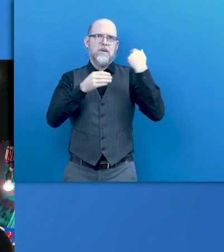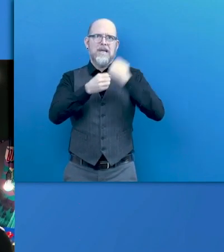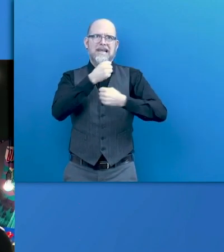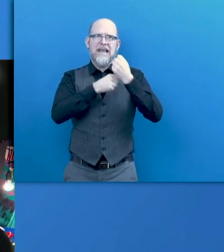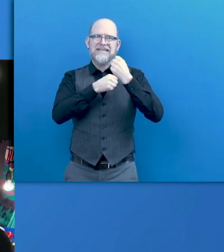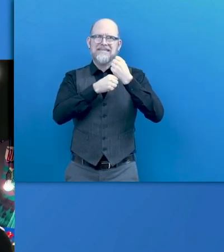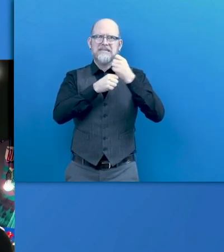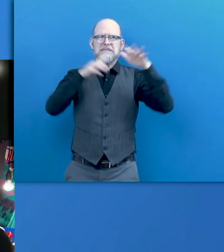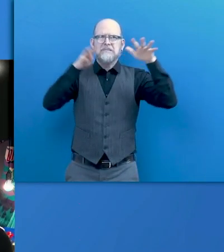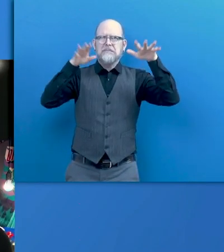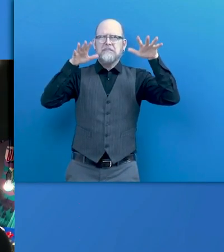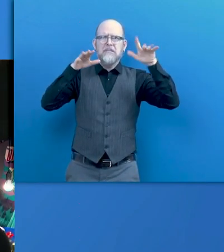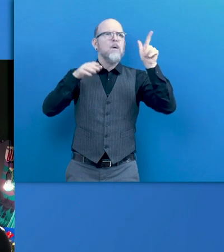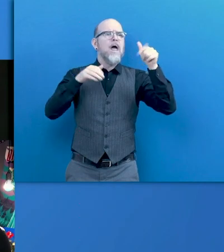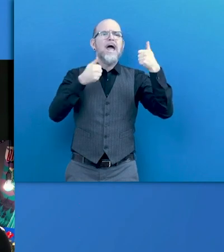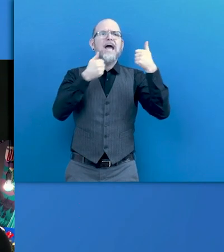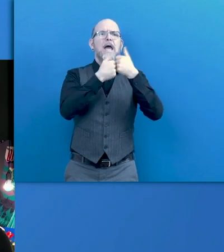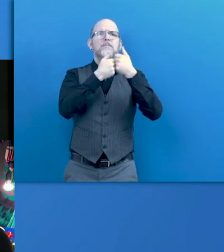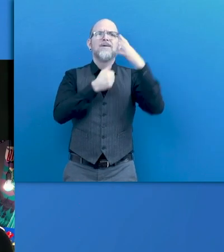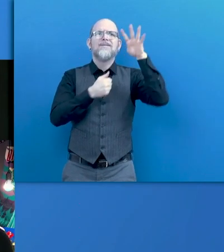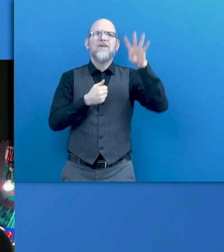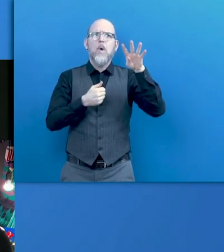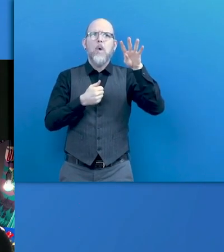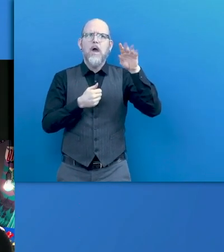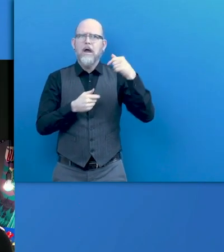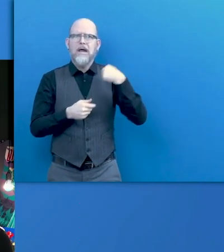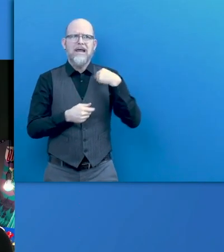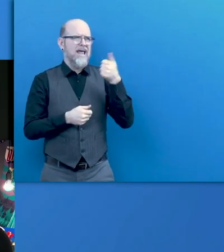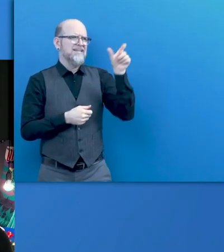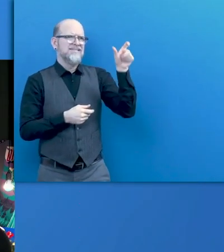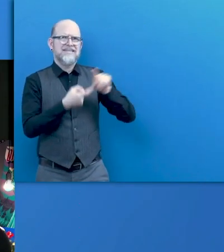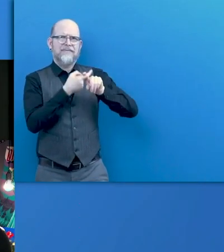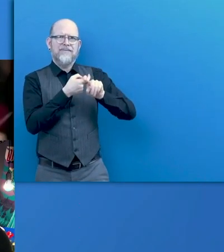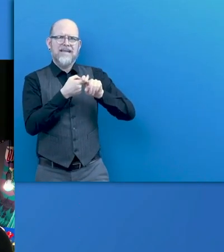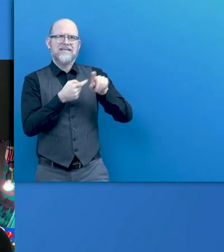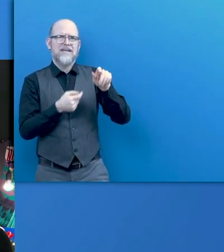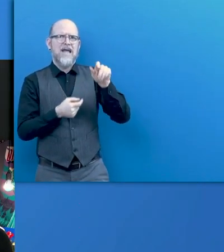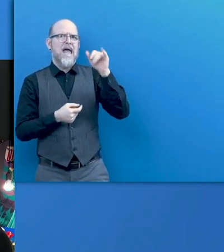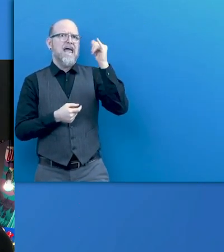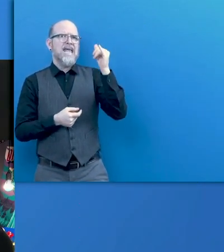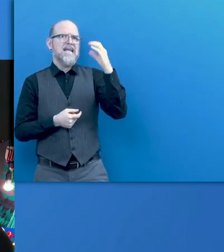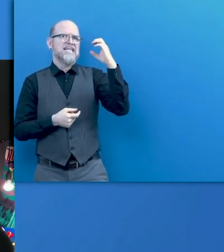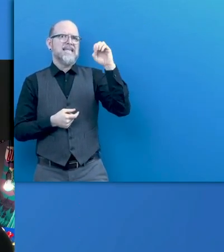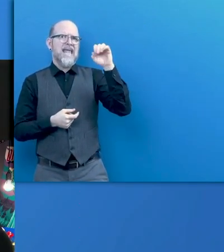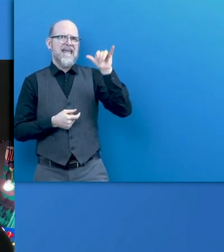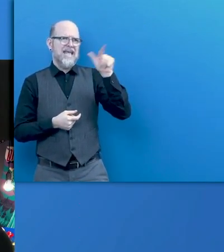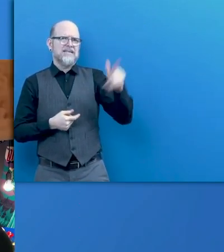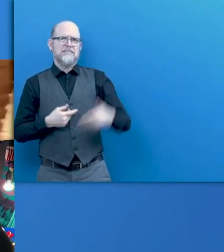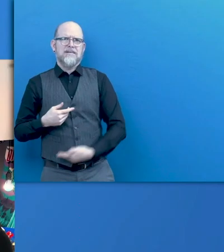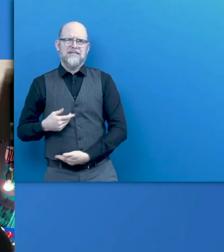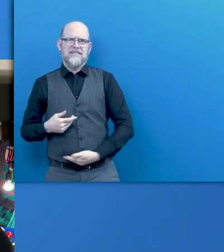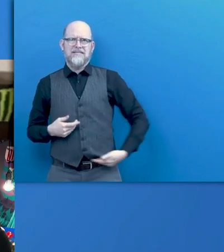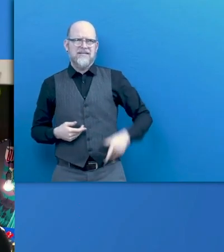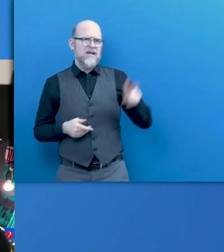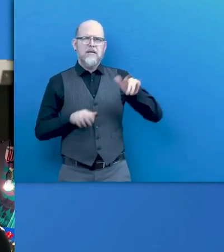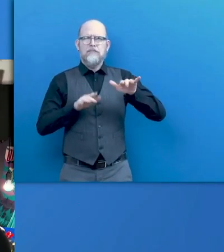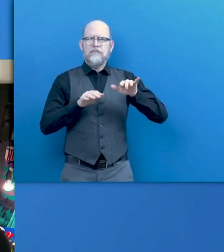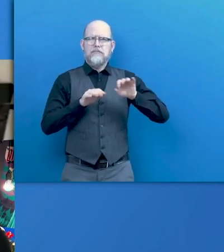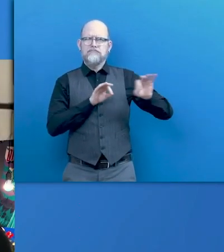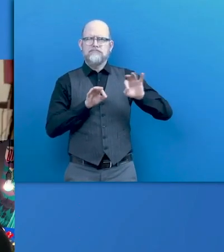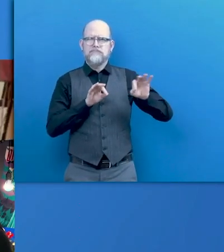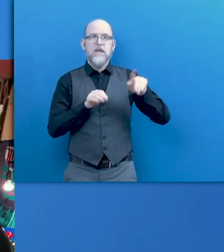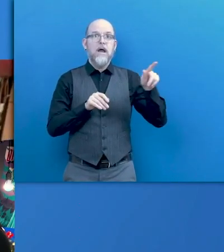course of the event, we had a program point where DIC, a paraplegic streamer, who is very good friends with us, joined us in a challenge.